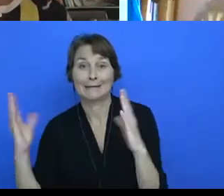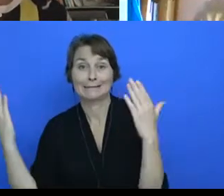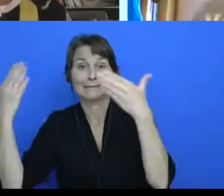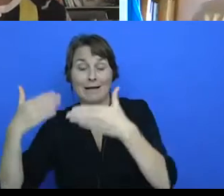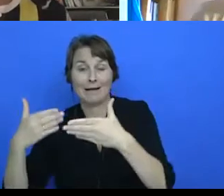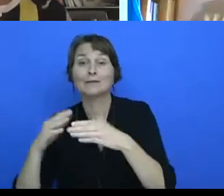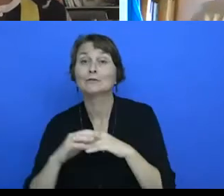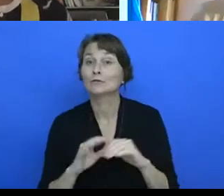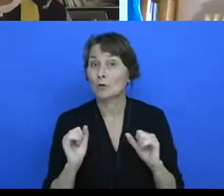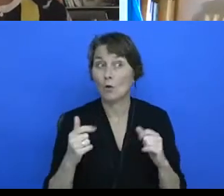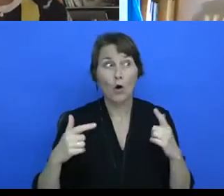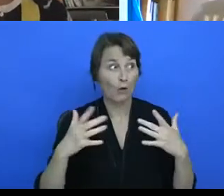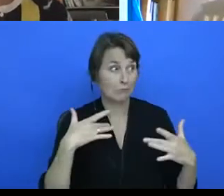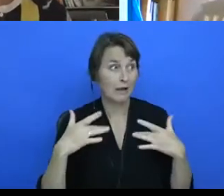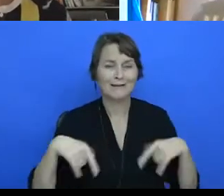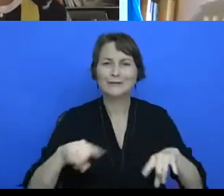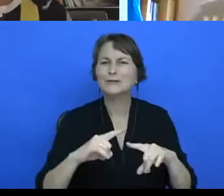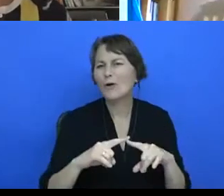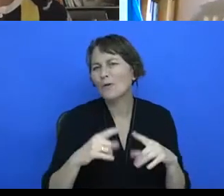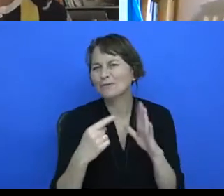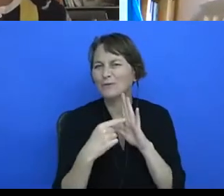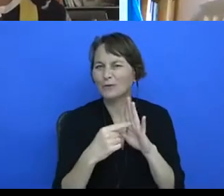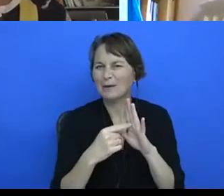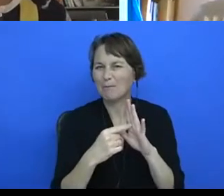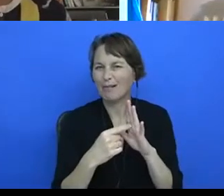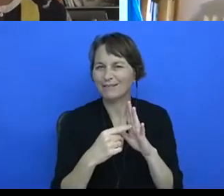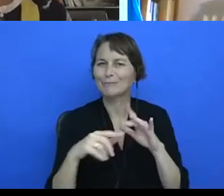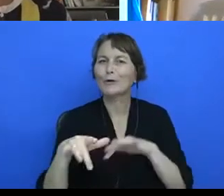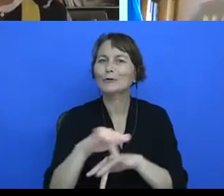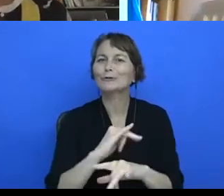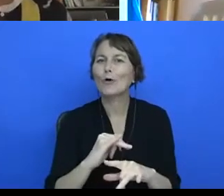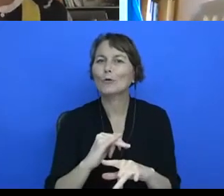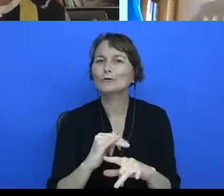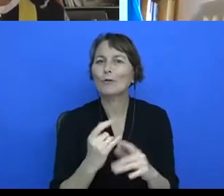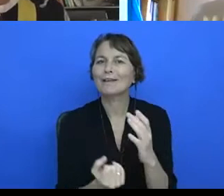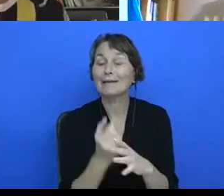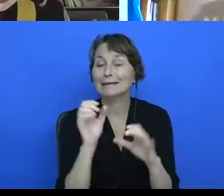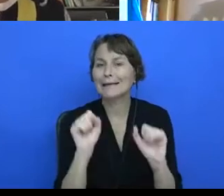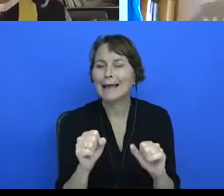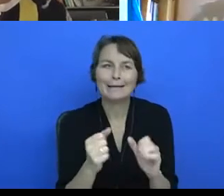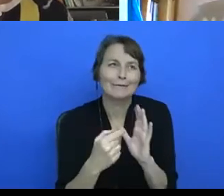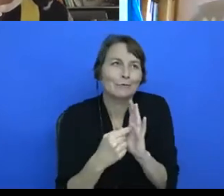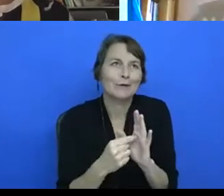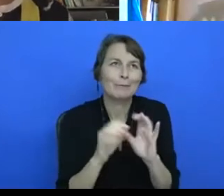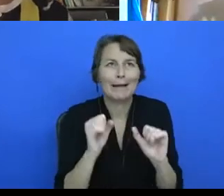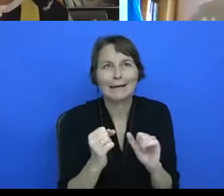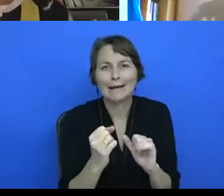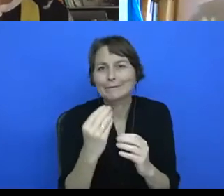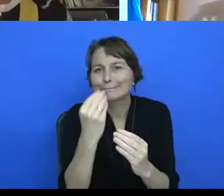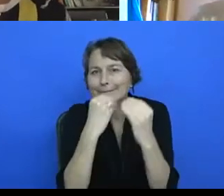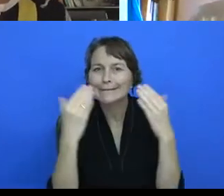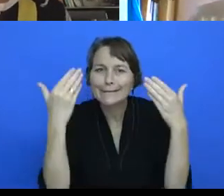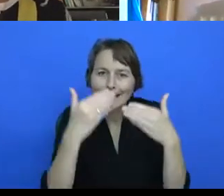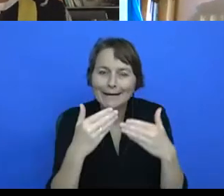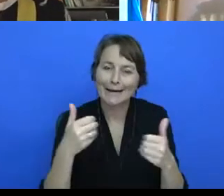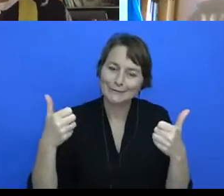conference dinner, since we talked about social events as well, where at least we had a drink together and cheered. You know, so that was